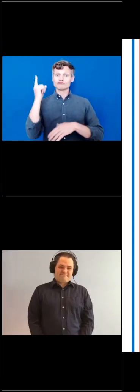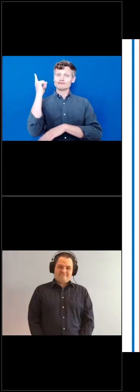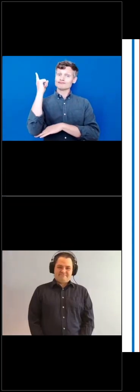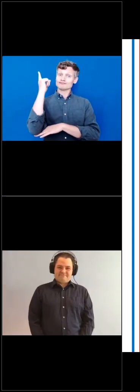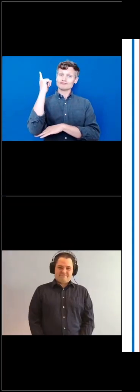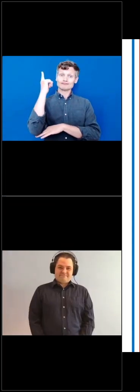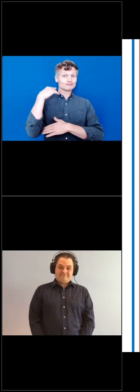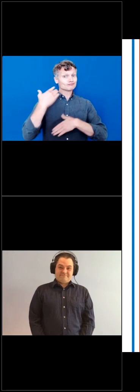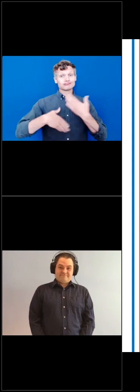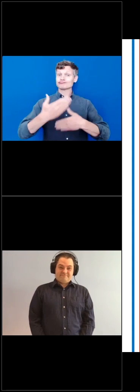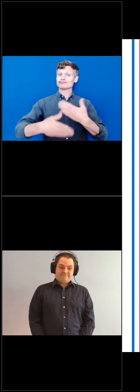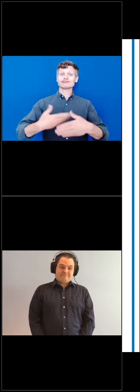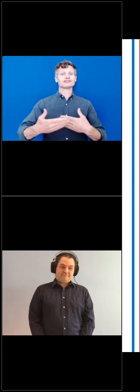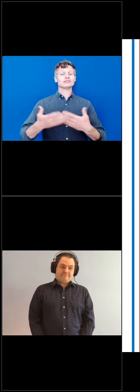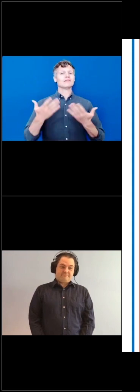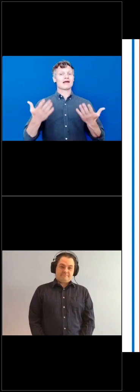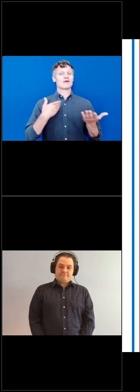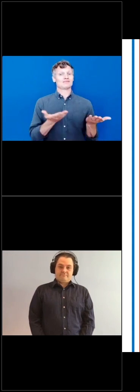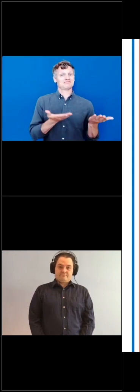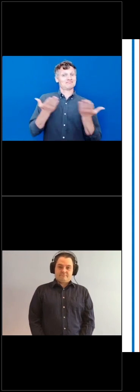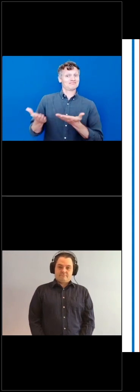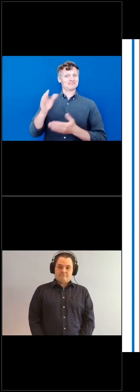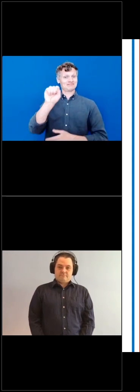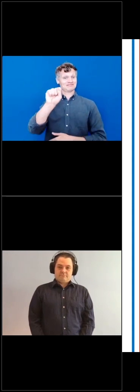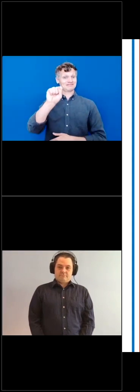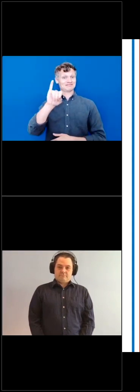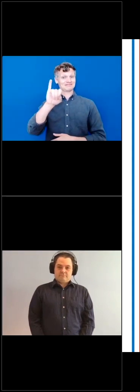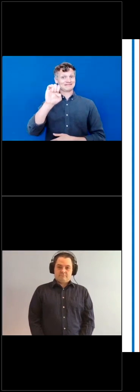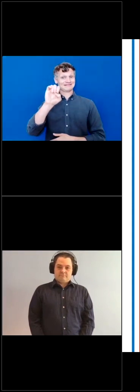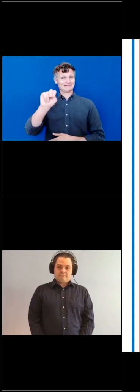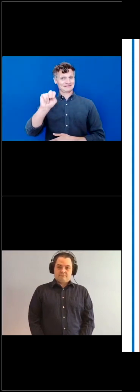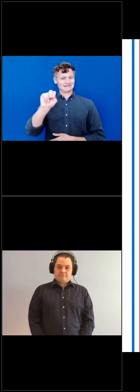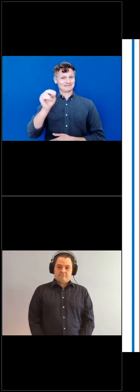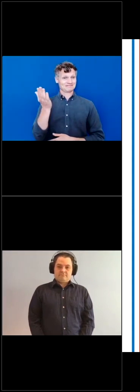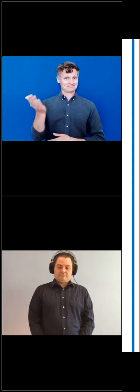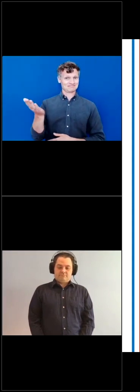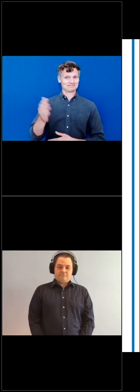give the microphone to Sien. The floor is all yours, Sien.